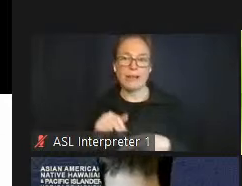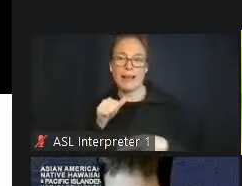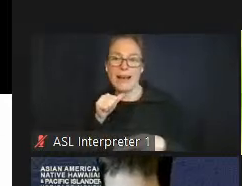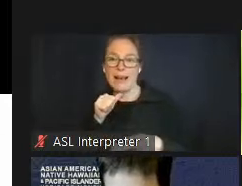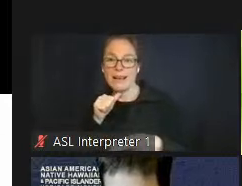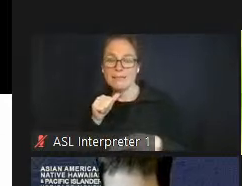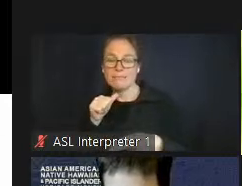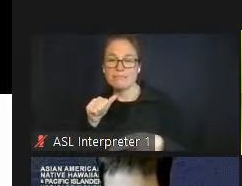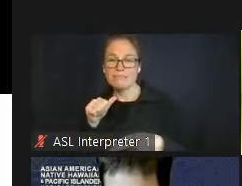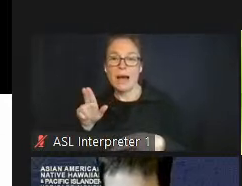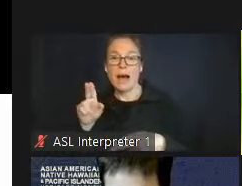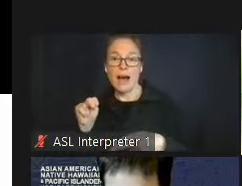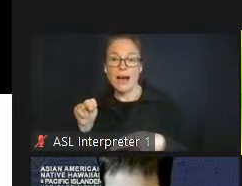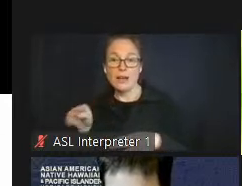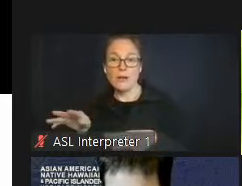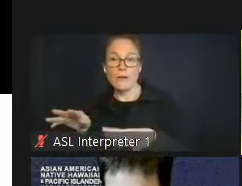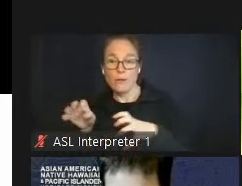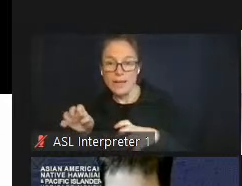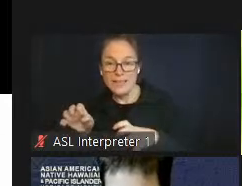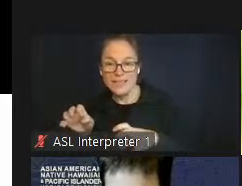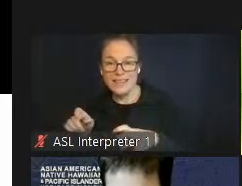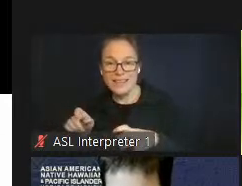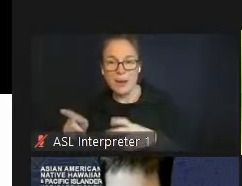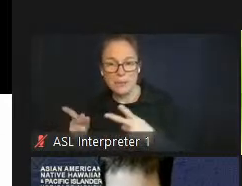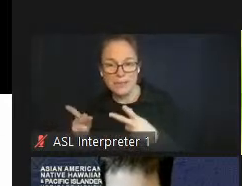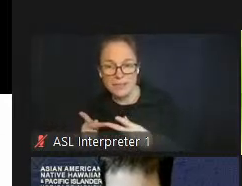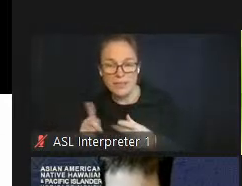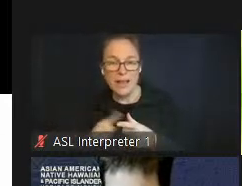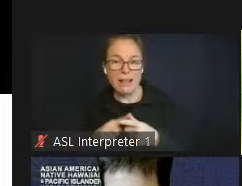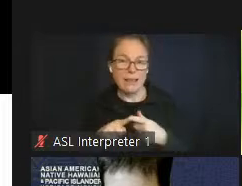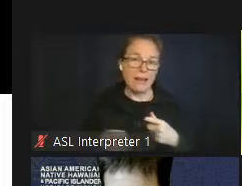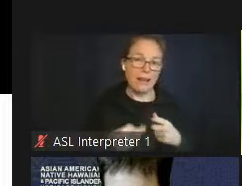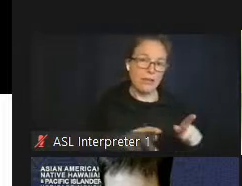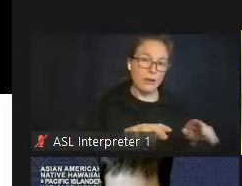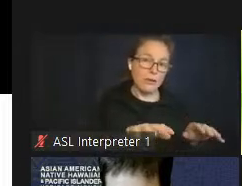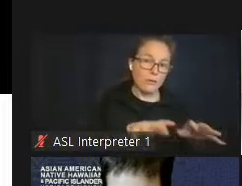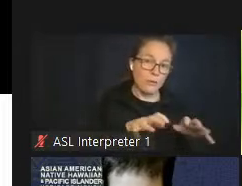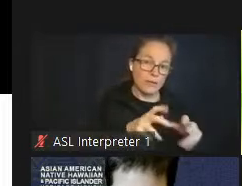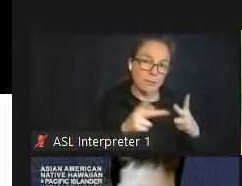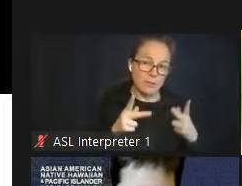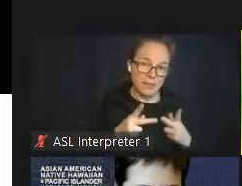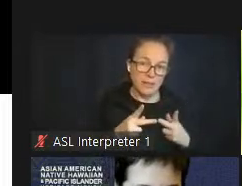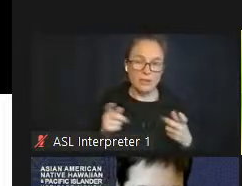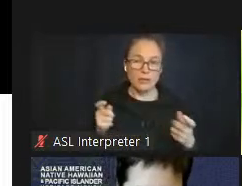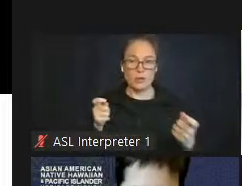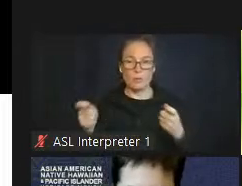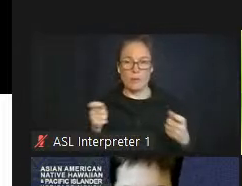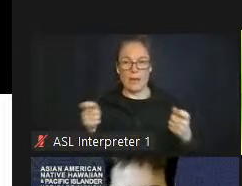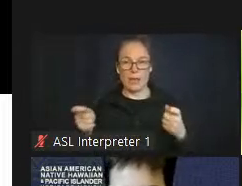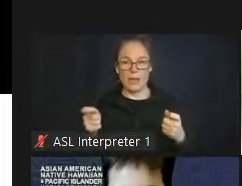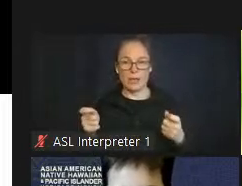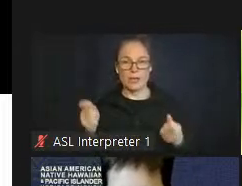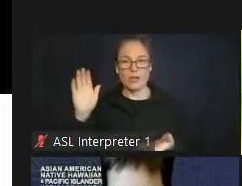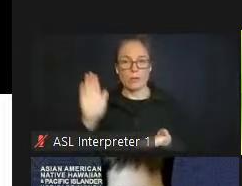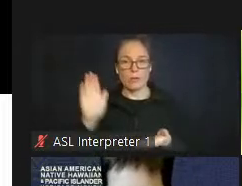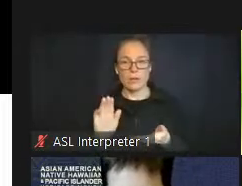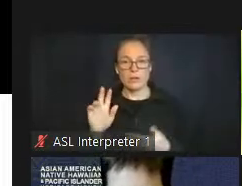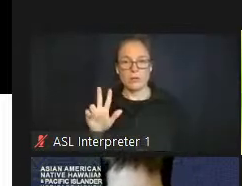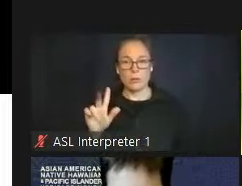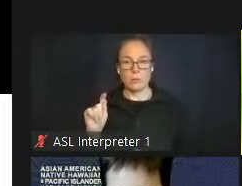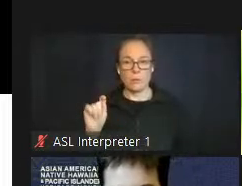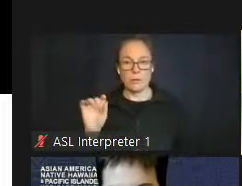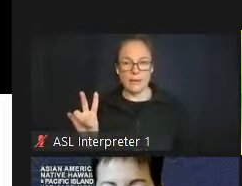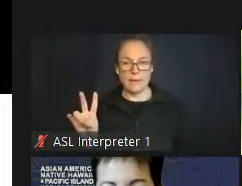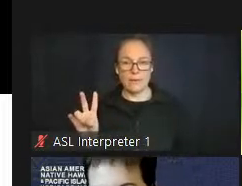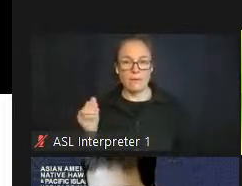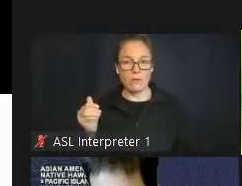and freezing of additional positions, so we can manage to a net reduction of 3.7 for this